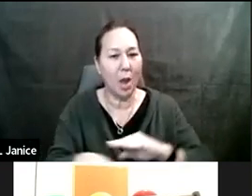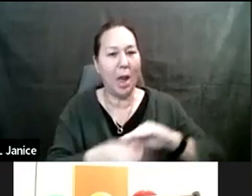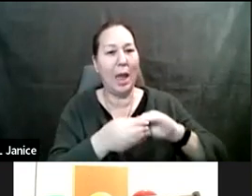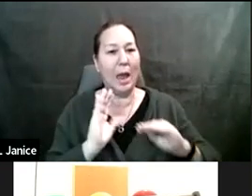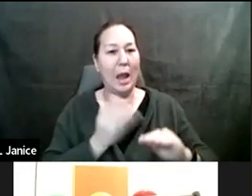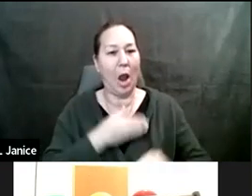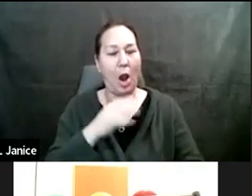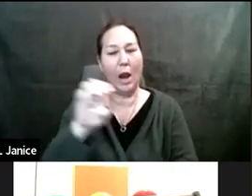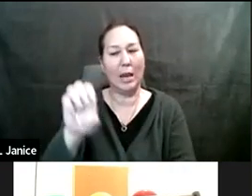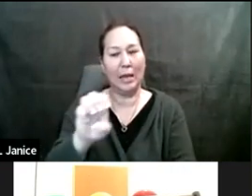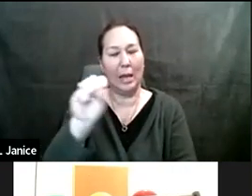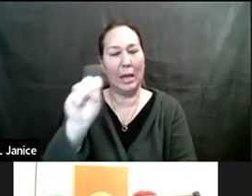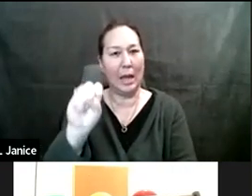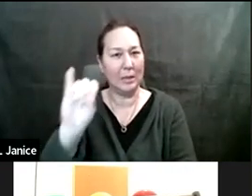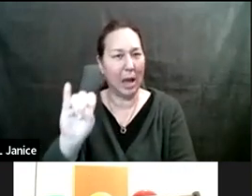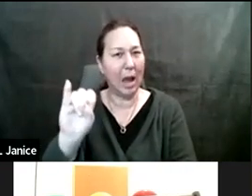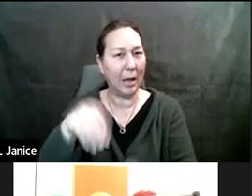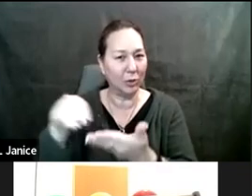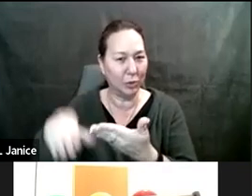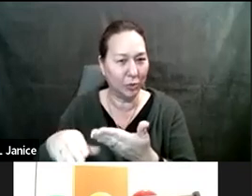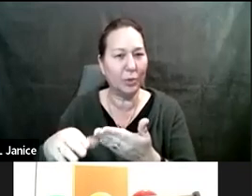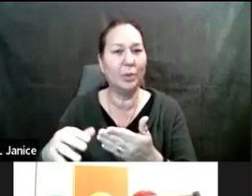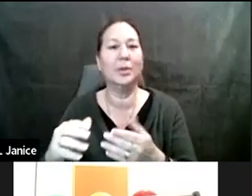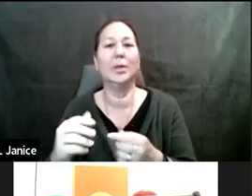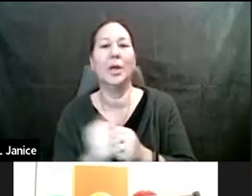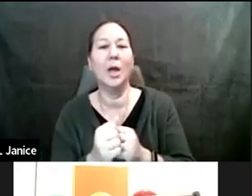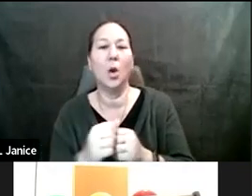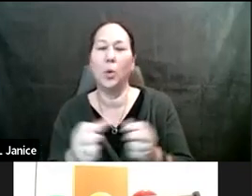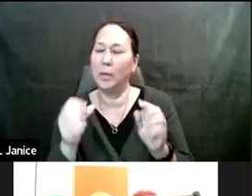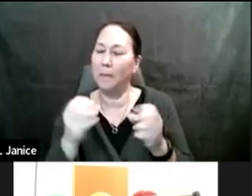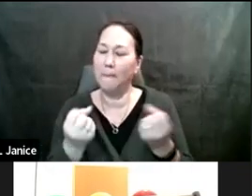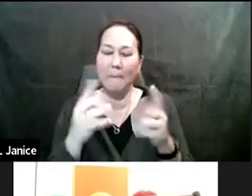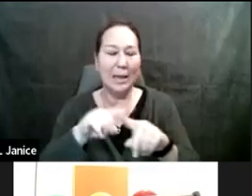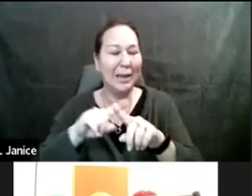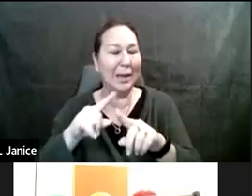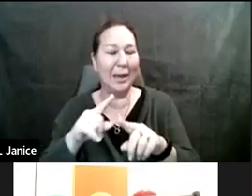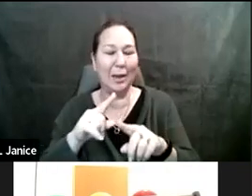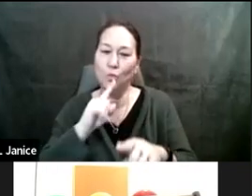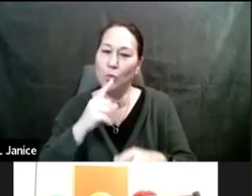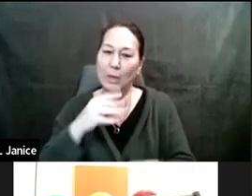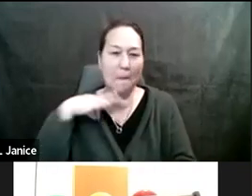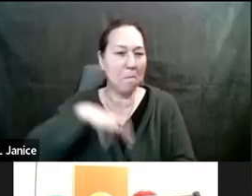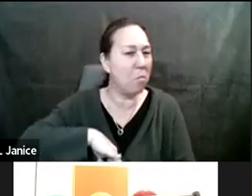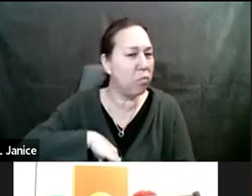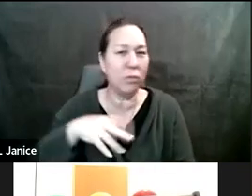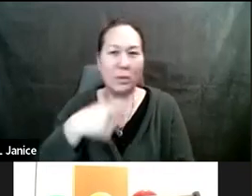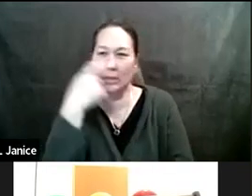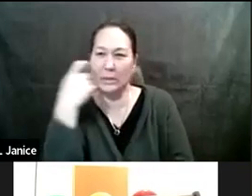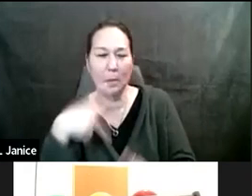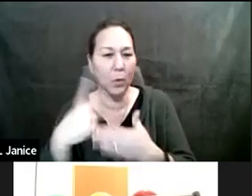enriching summer program and some of our partners and organizations include Joe's crazy